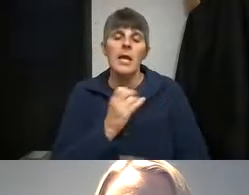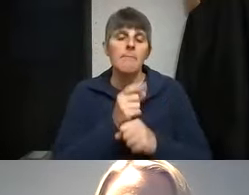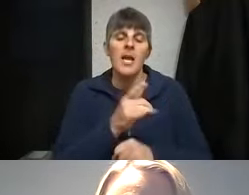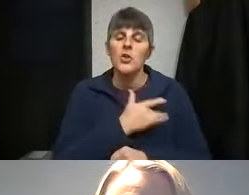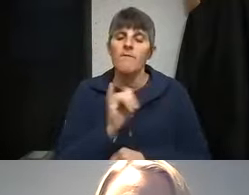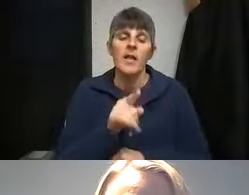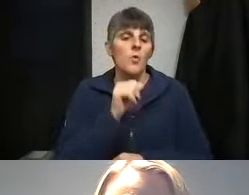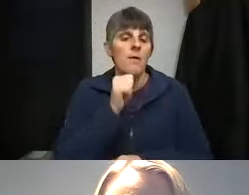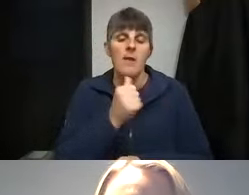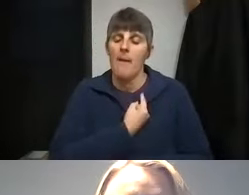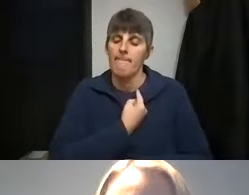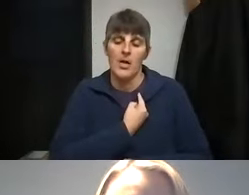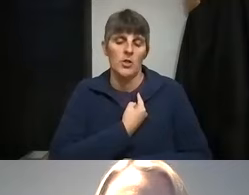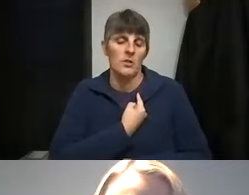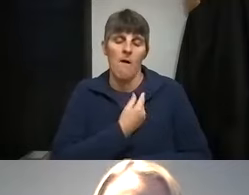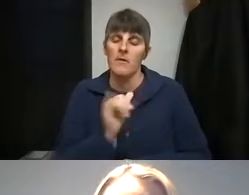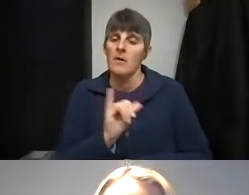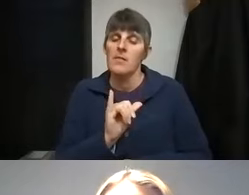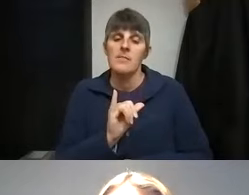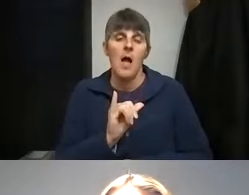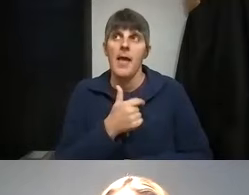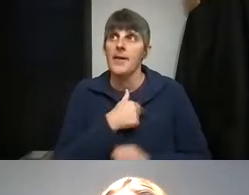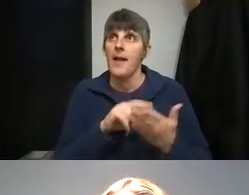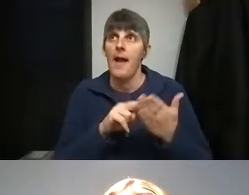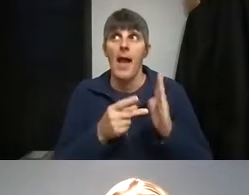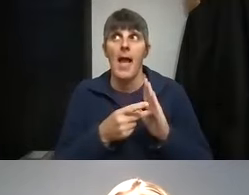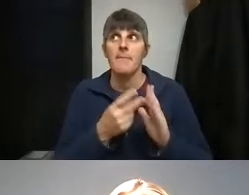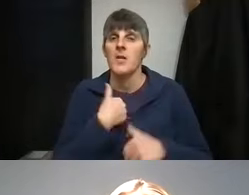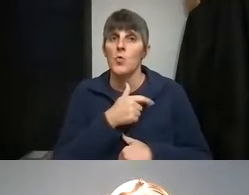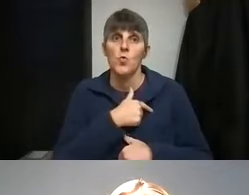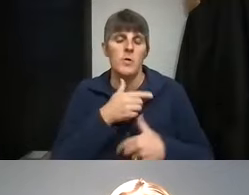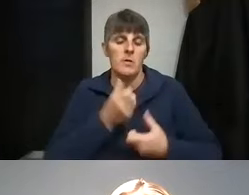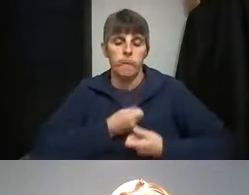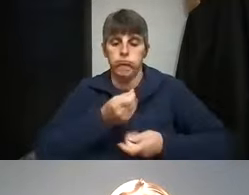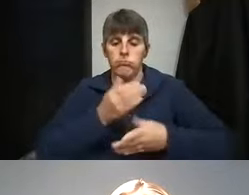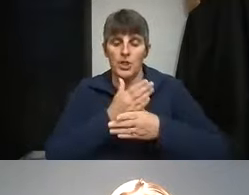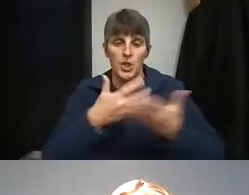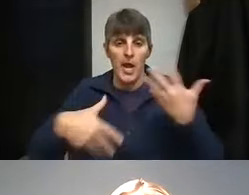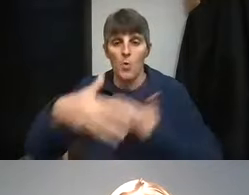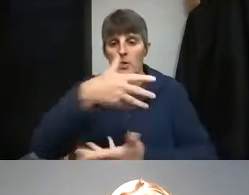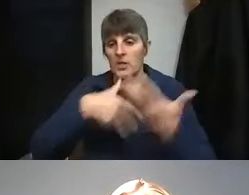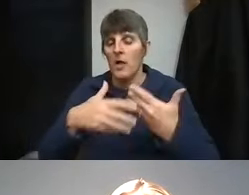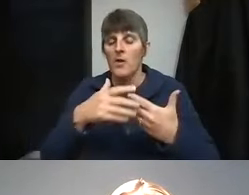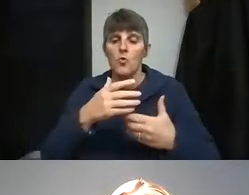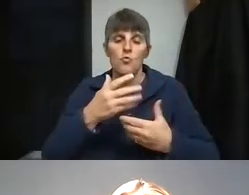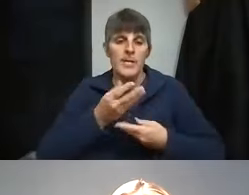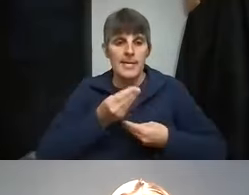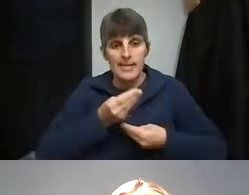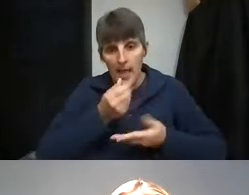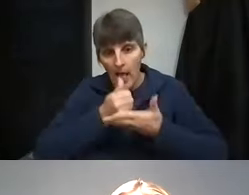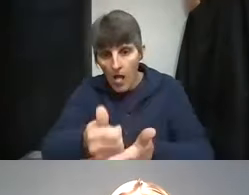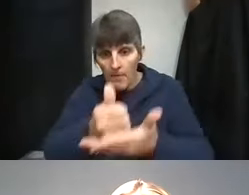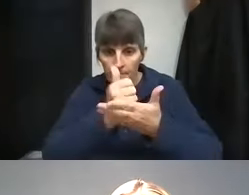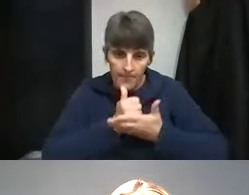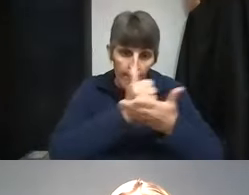you're not by yourself. Like, I mean, we bounce things off of one another. We give each other tips. We